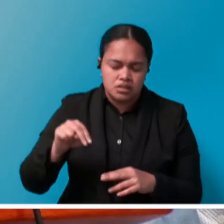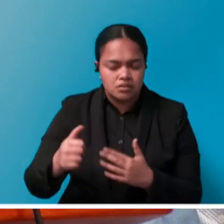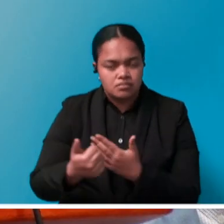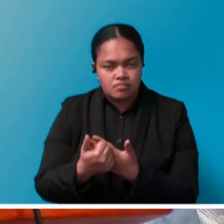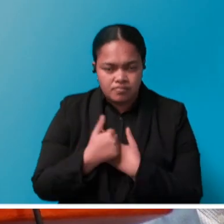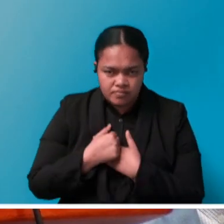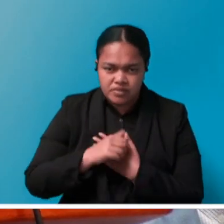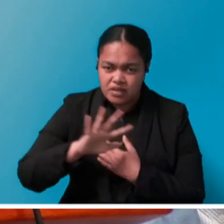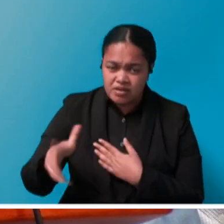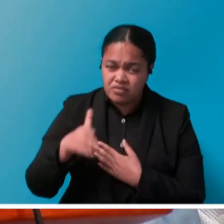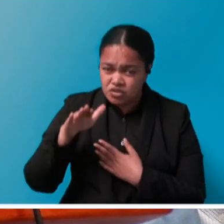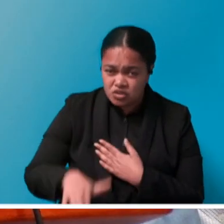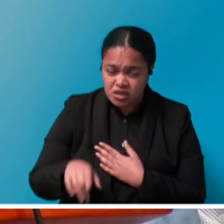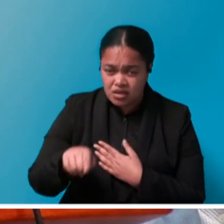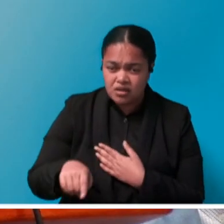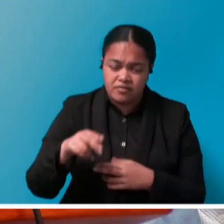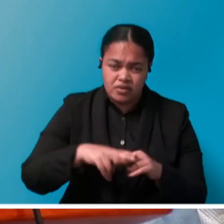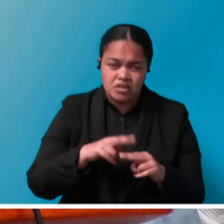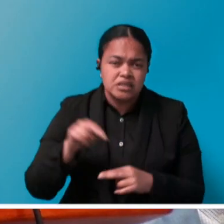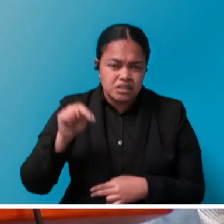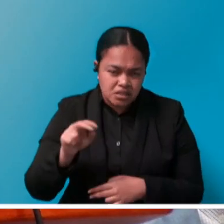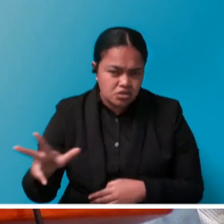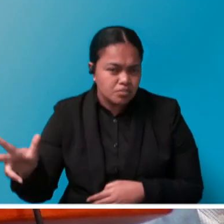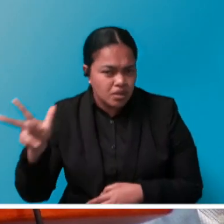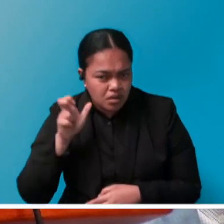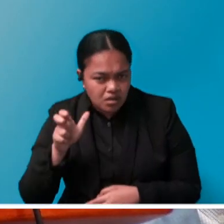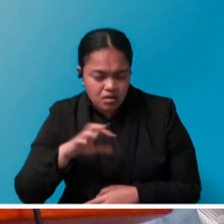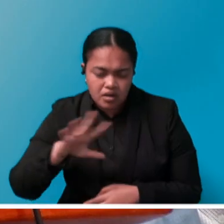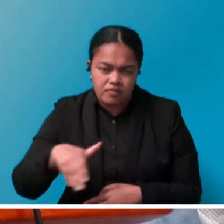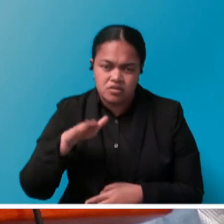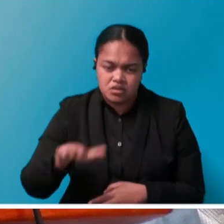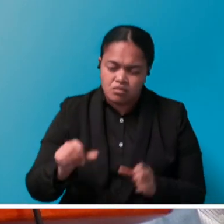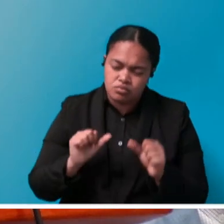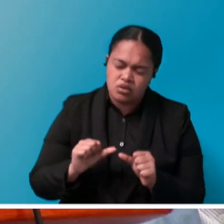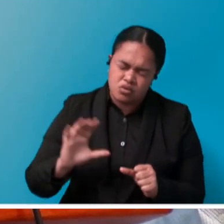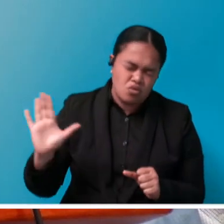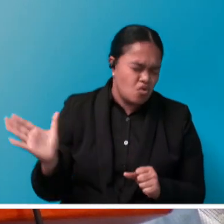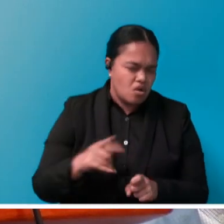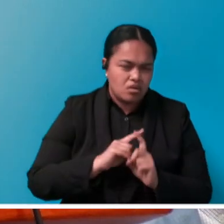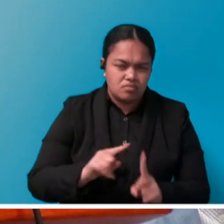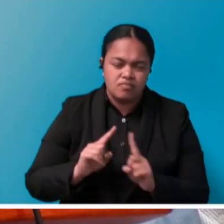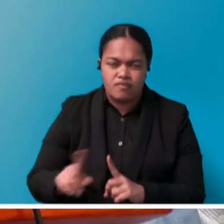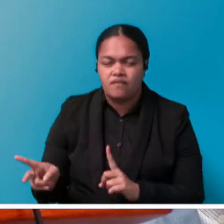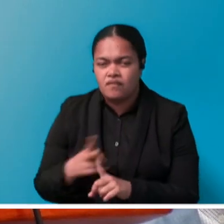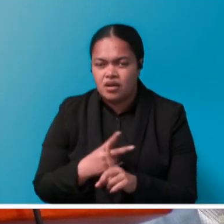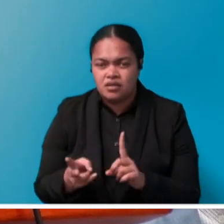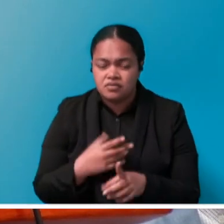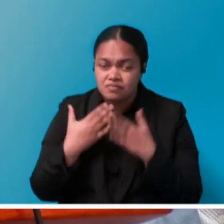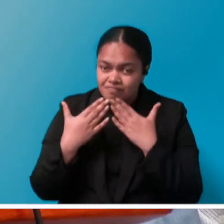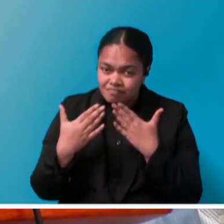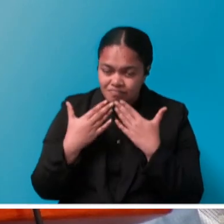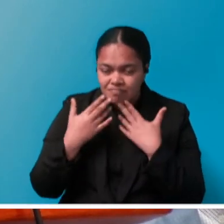in Fiji deserves to be heard, and every child in Fiji deserves to be protected from all forms of violence. Vinakavakalevu,